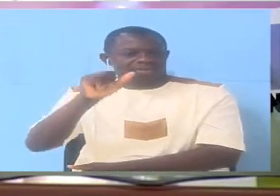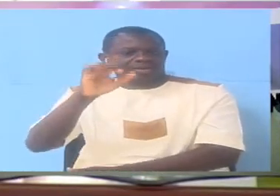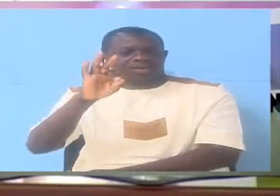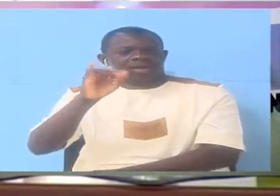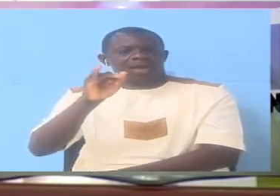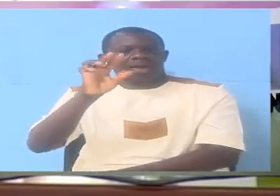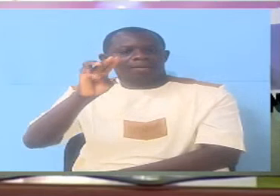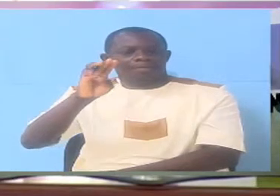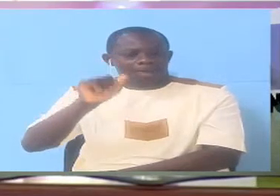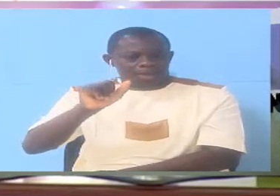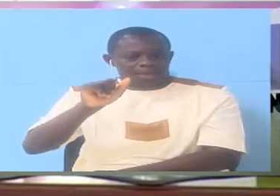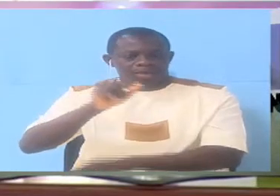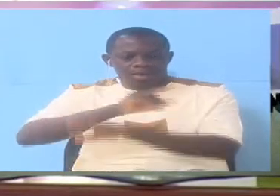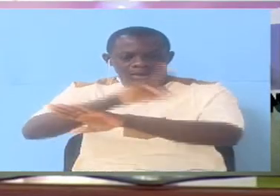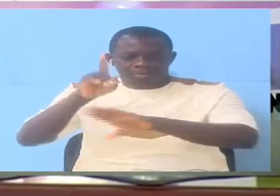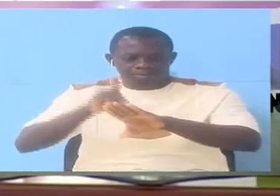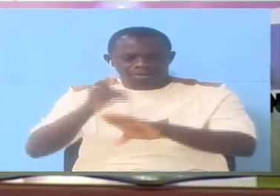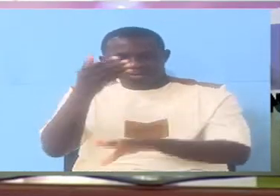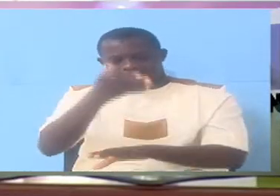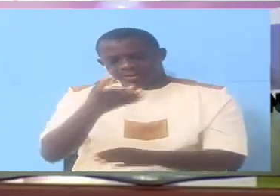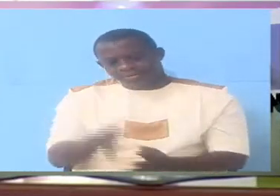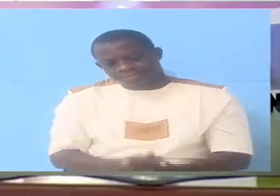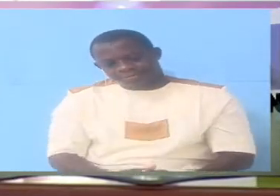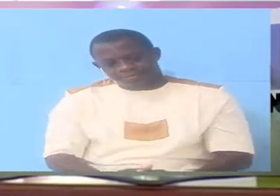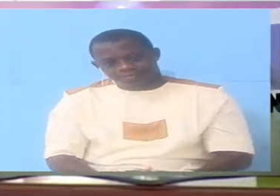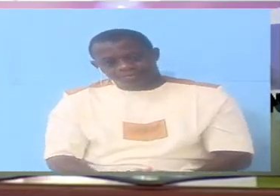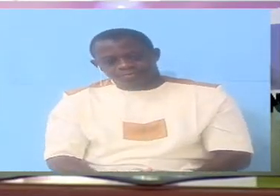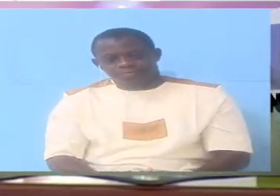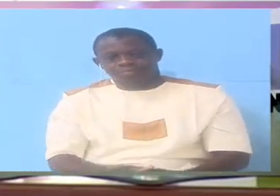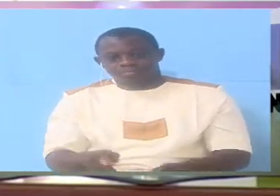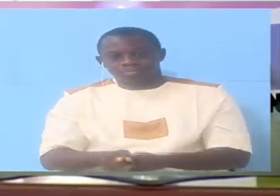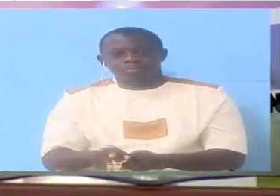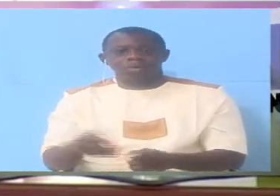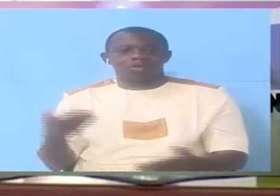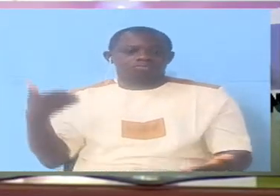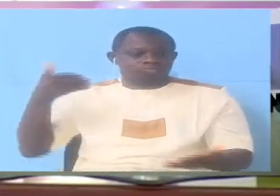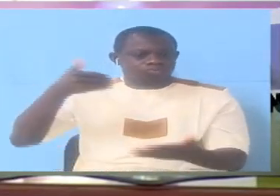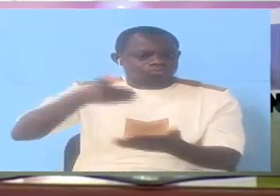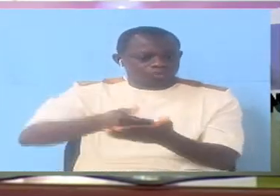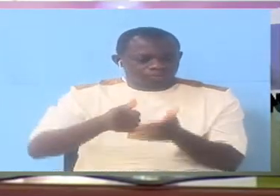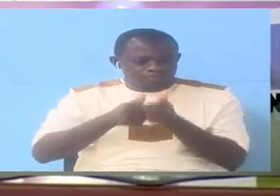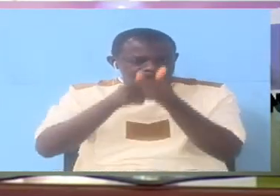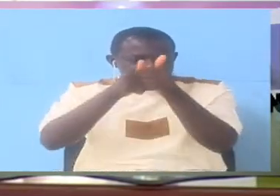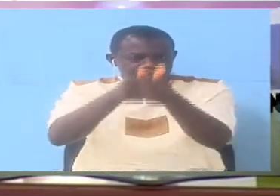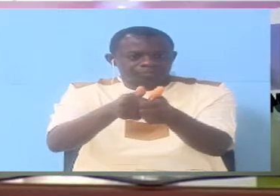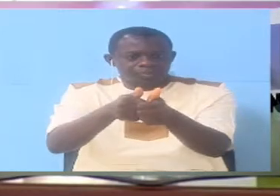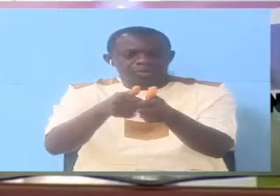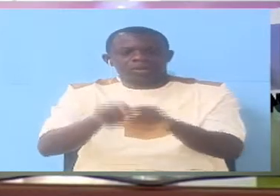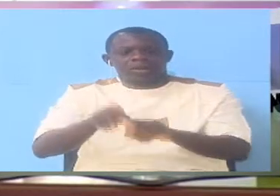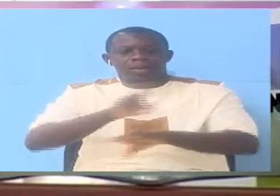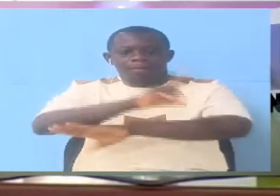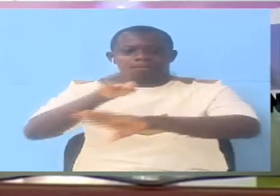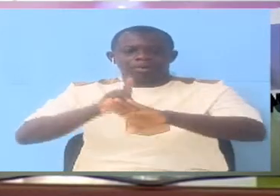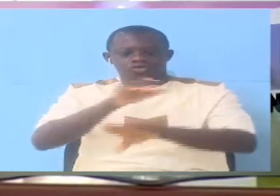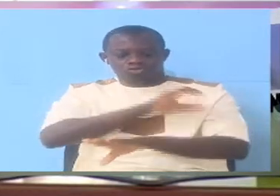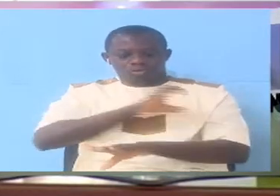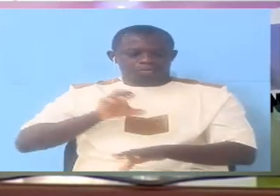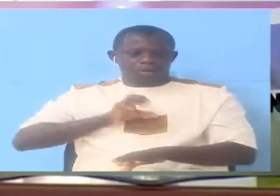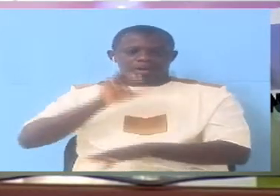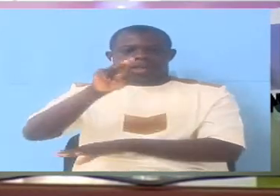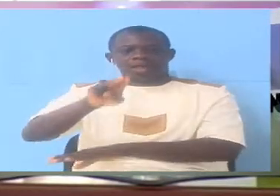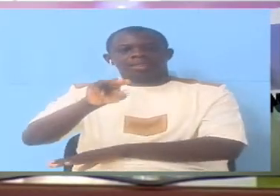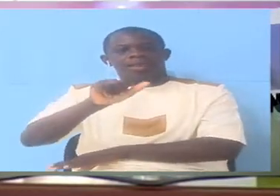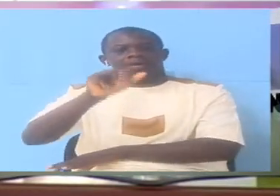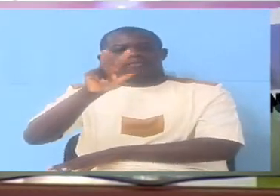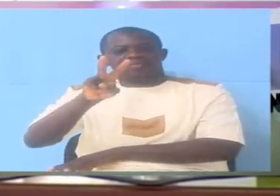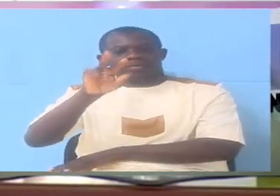ñoom lañ jàpp ci gaal googu di GNS Fatima. to the point of escorting them to the Naval Command premises, ba yóbbu leen nag ca fa